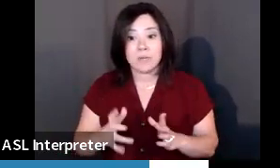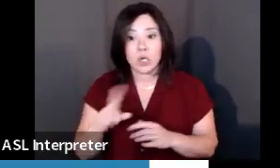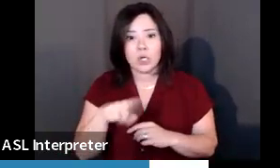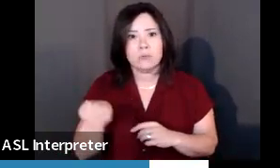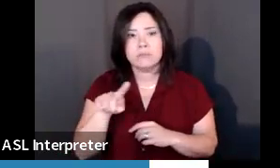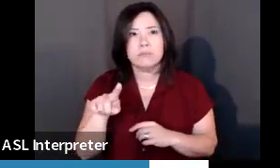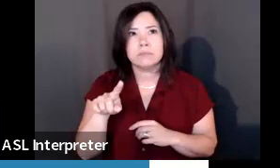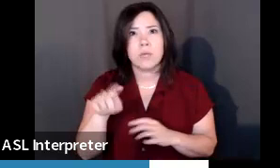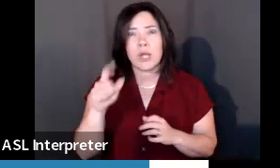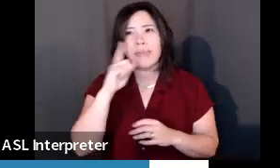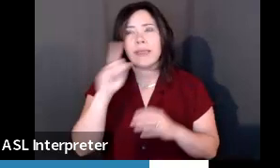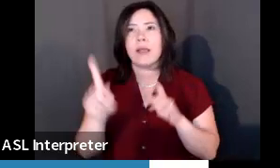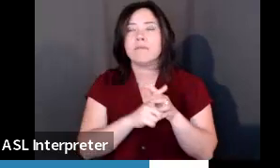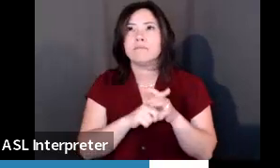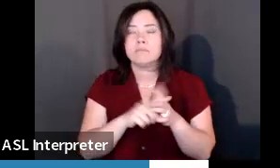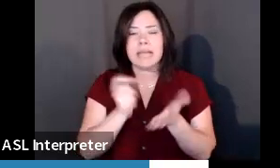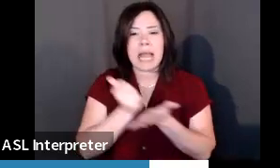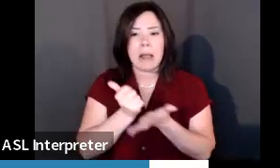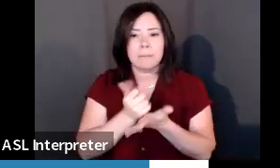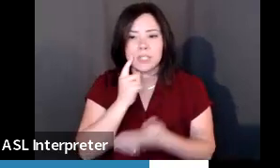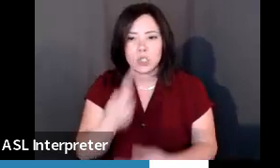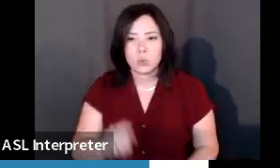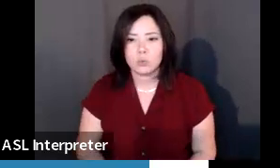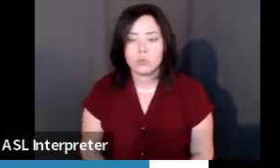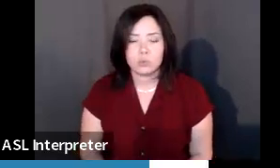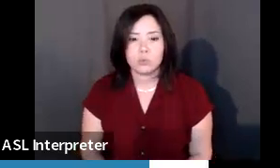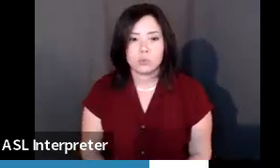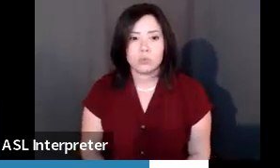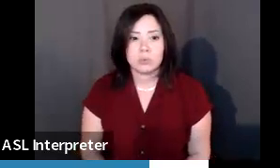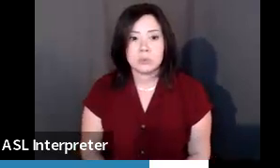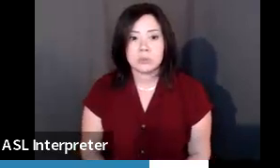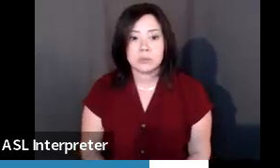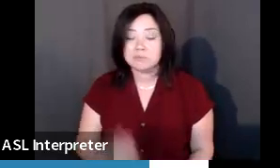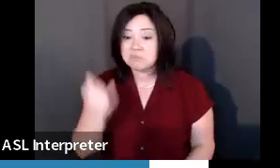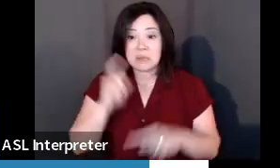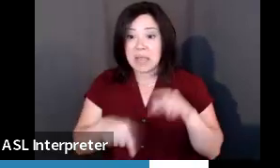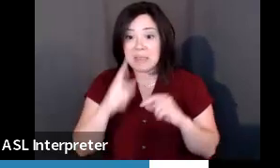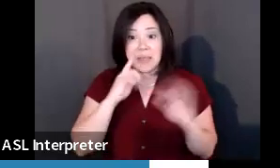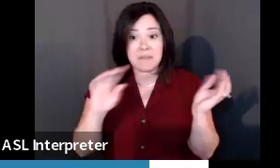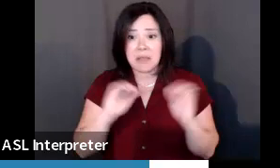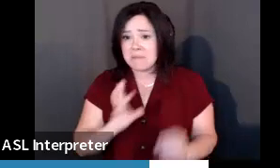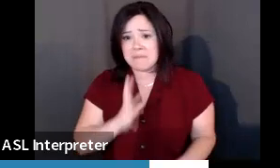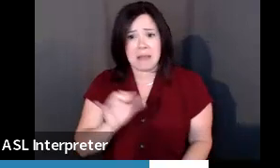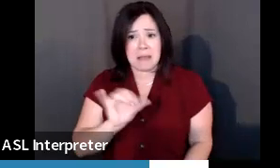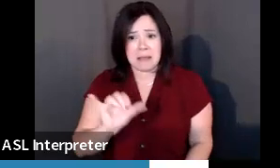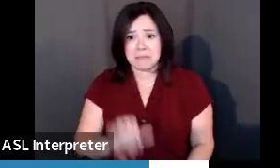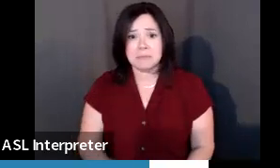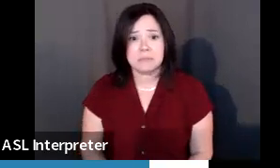think of maybe that are helpful for you? And if you can't think of anything, that's fine too.